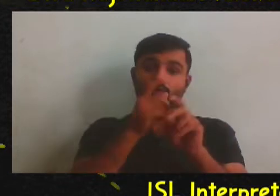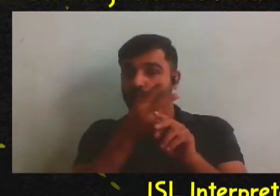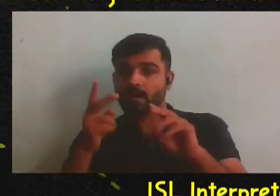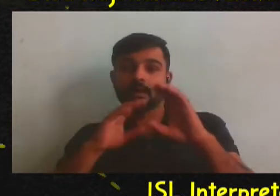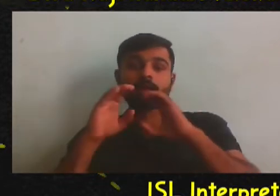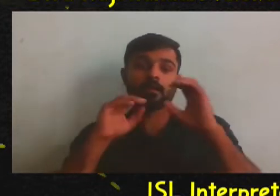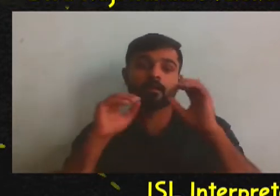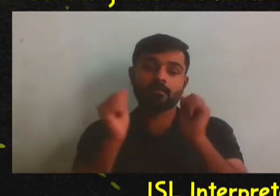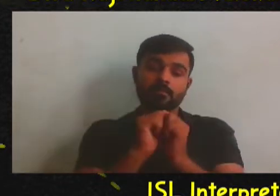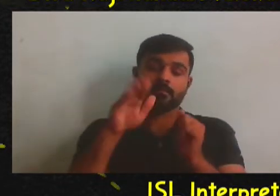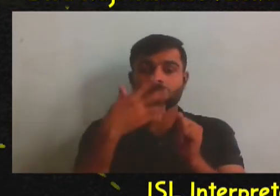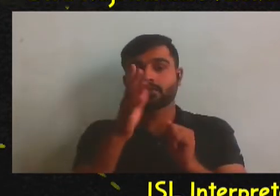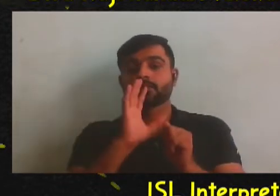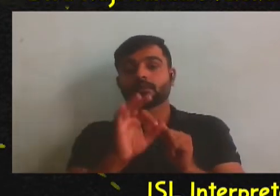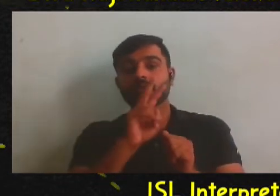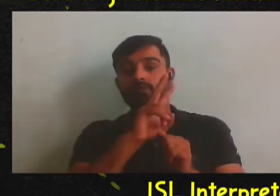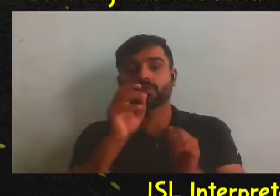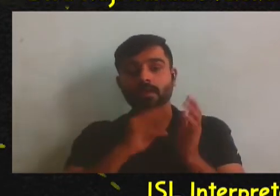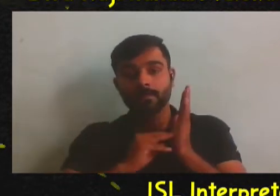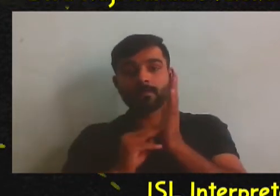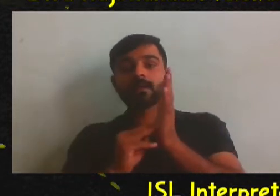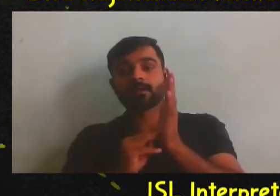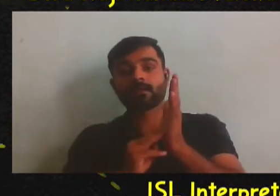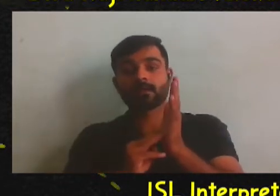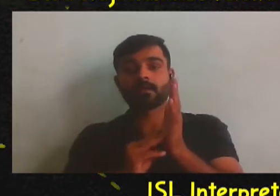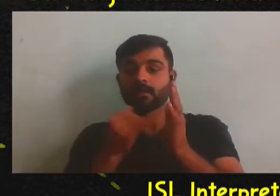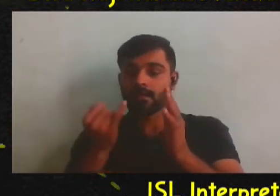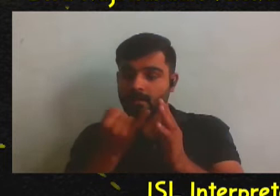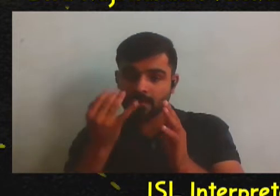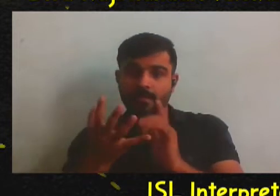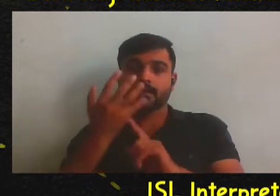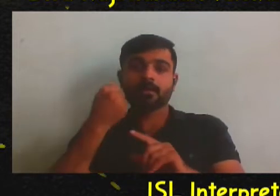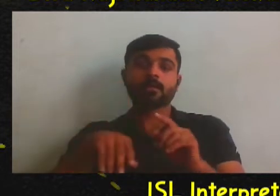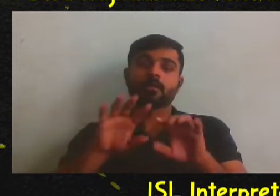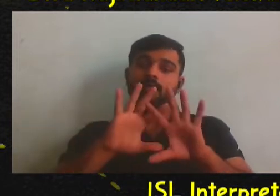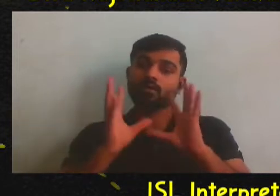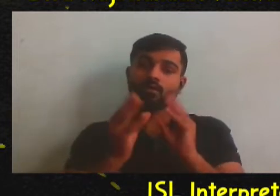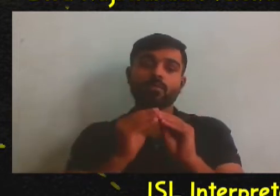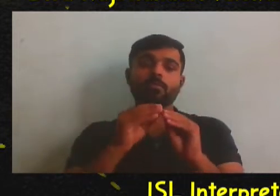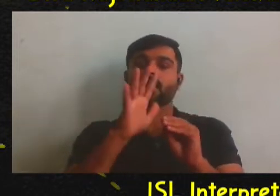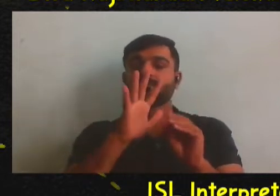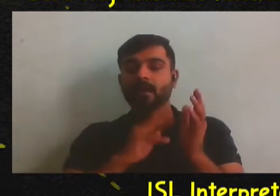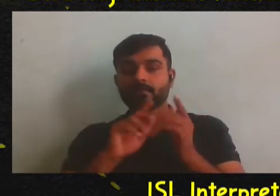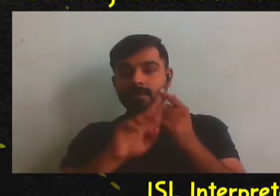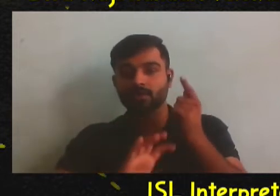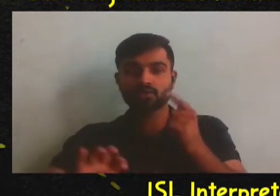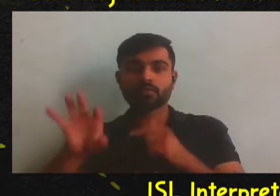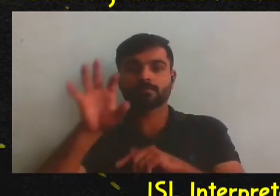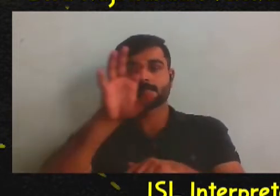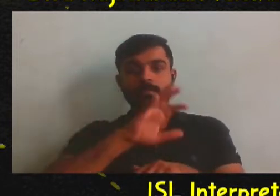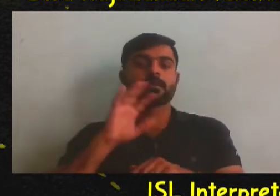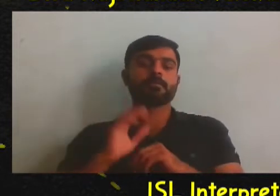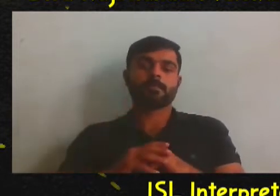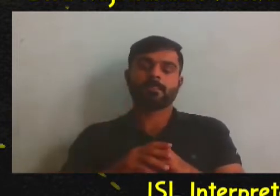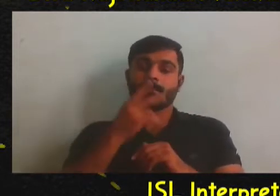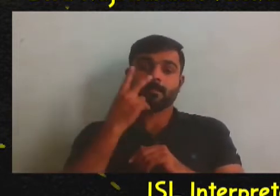conversations. And here we looked at 200 million, search words, and this is across 5 European countries. But